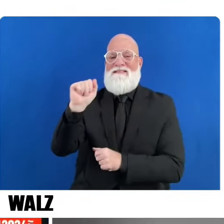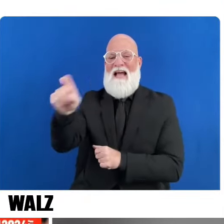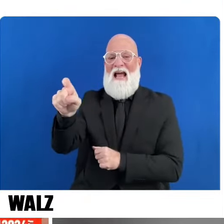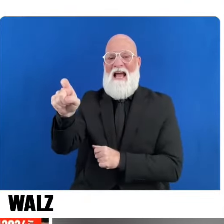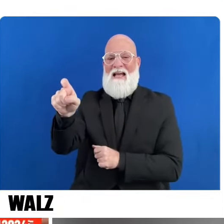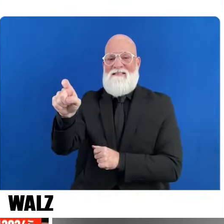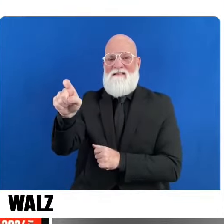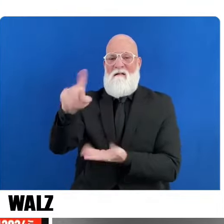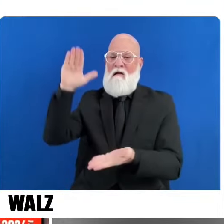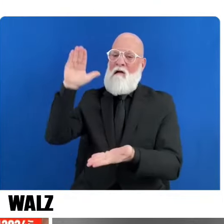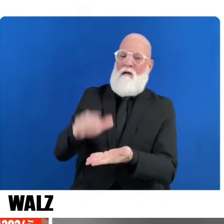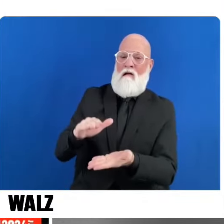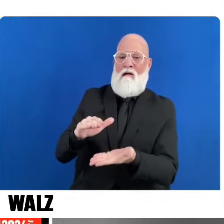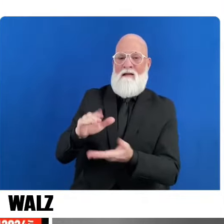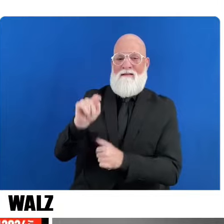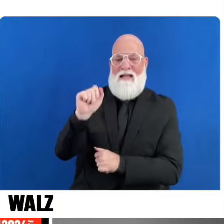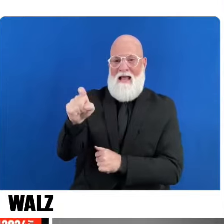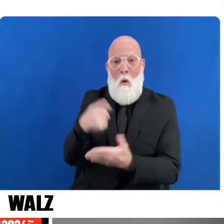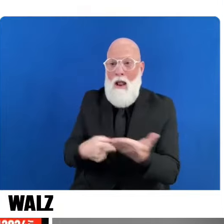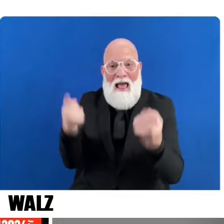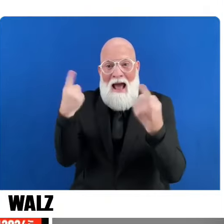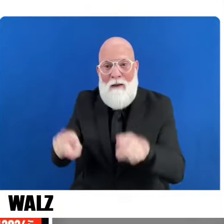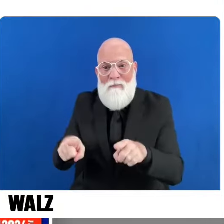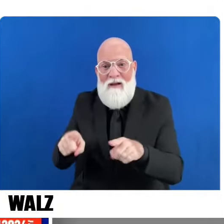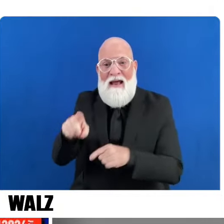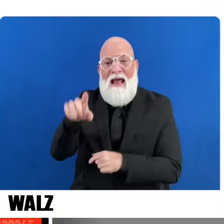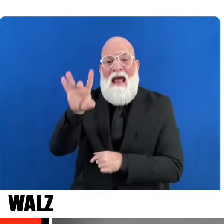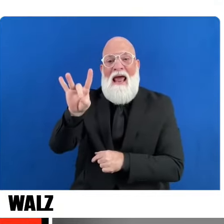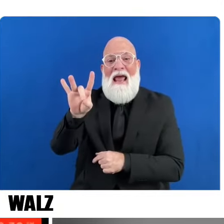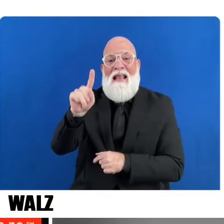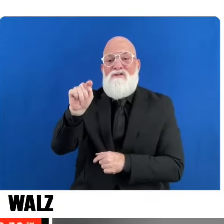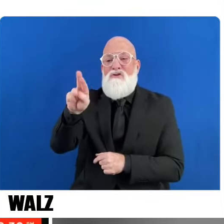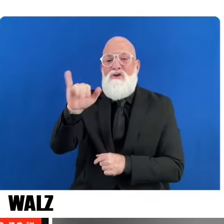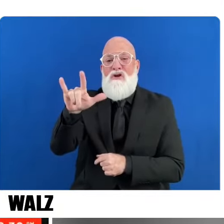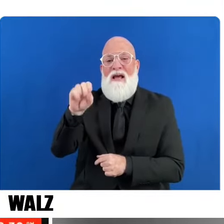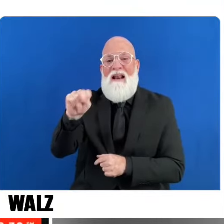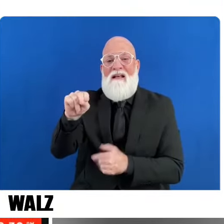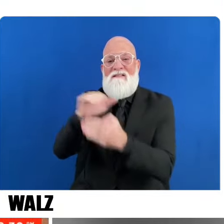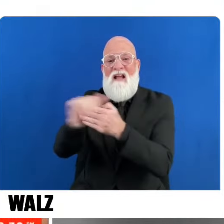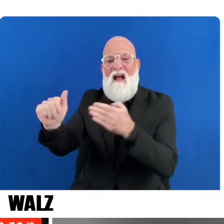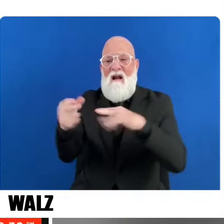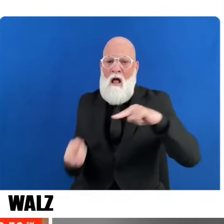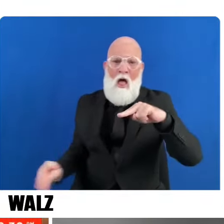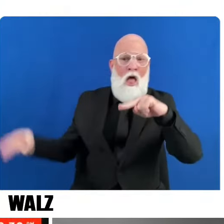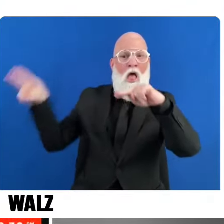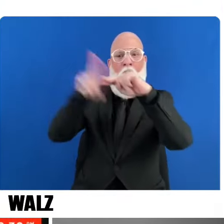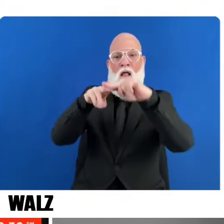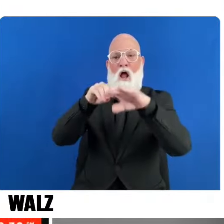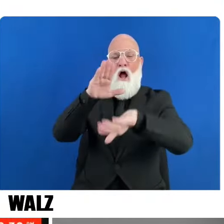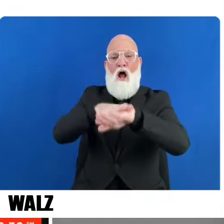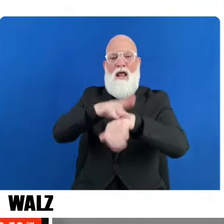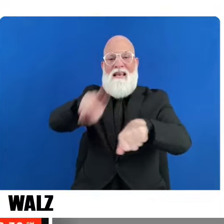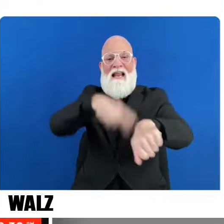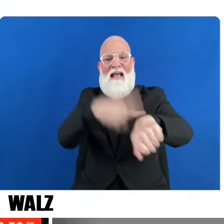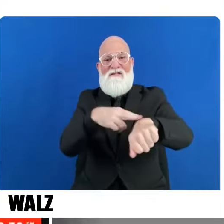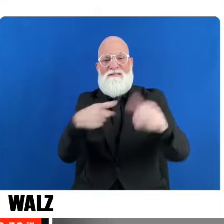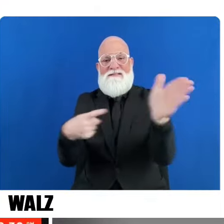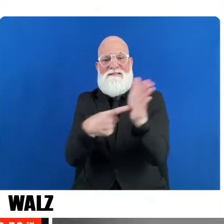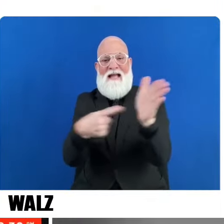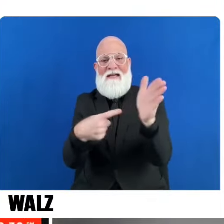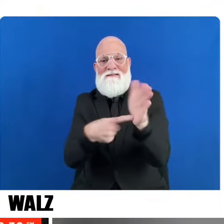trillion increase in the national debt, the largest ever. Now he's proposing a 20% consumption or sales tax